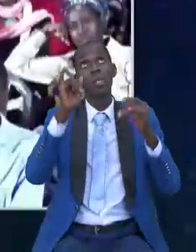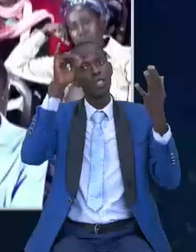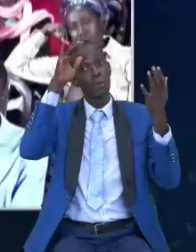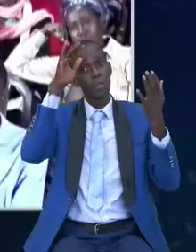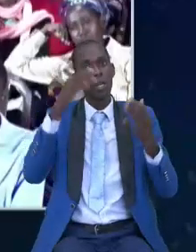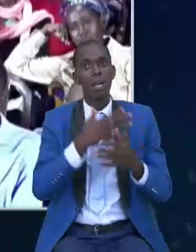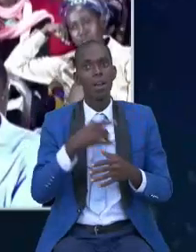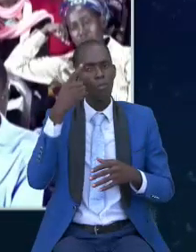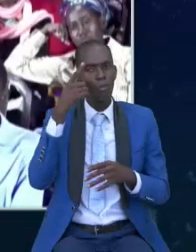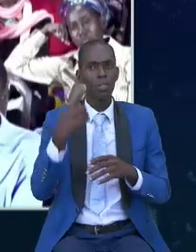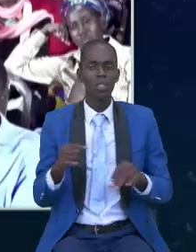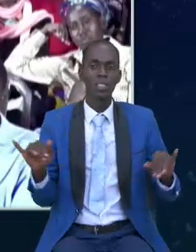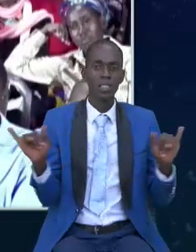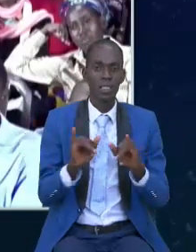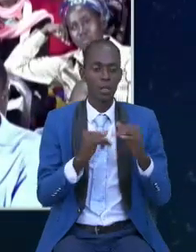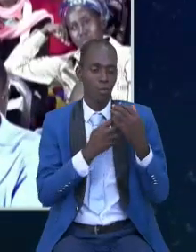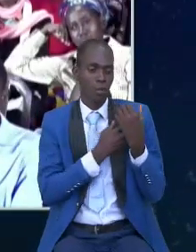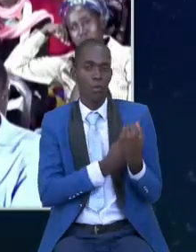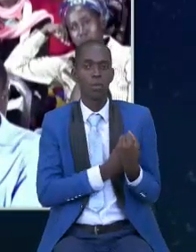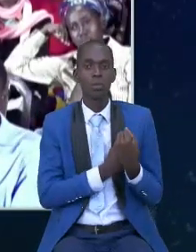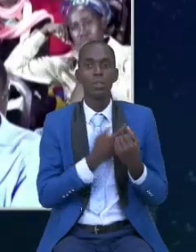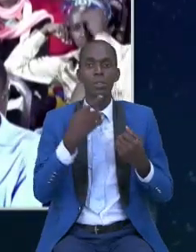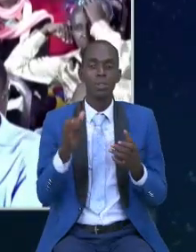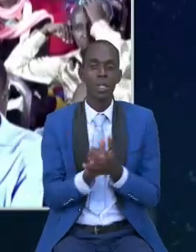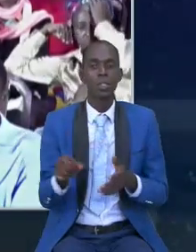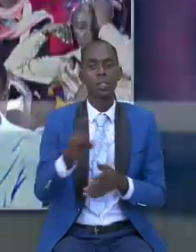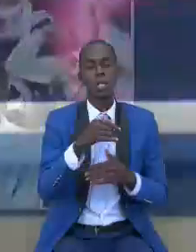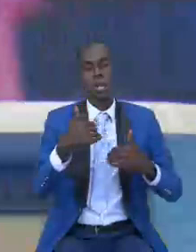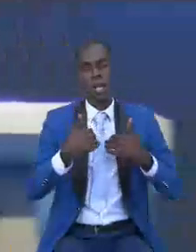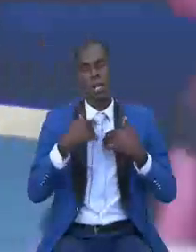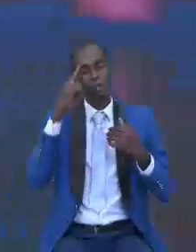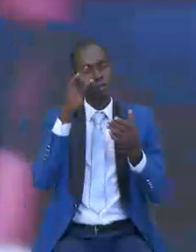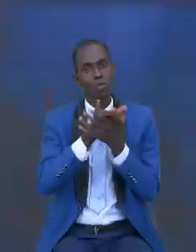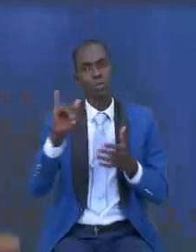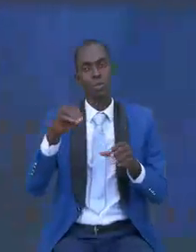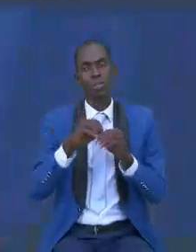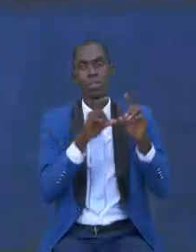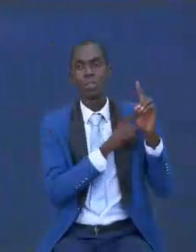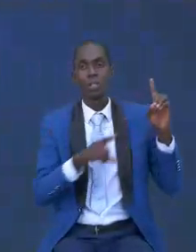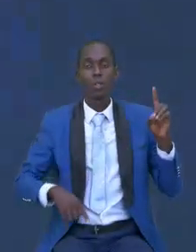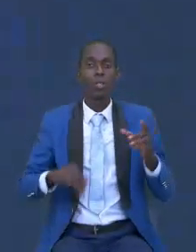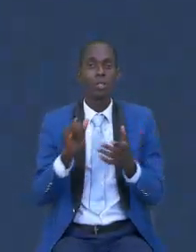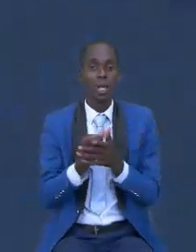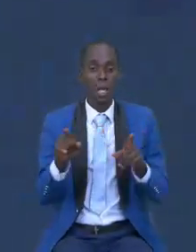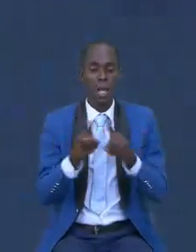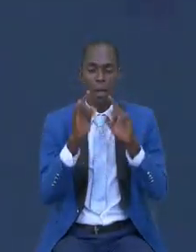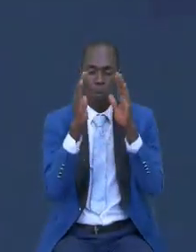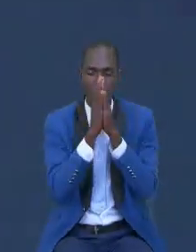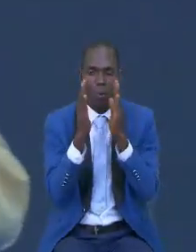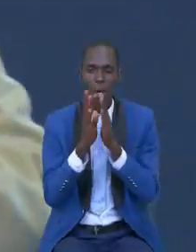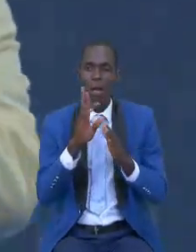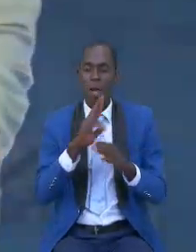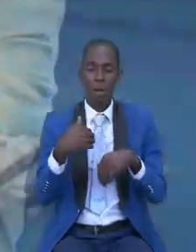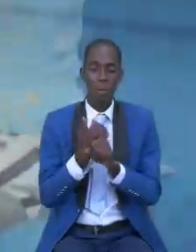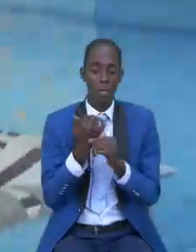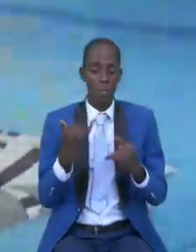with the same confidence that they had trusting the Lord, that as prayers are made tonight,